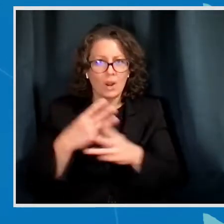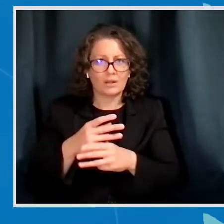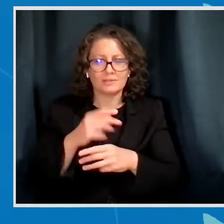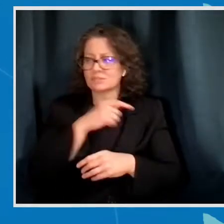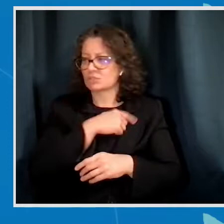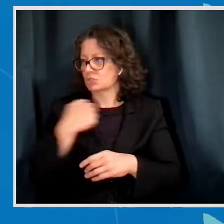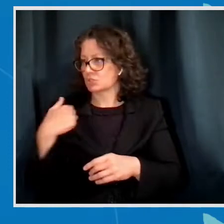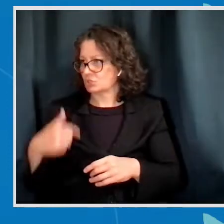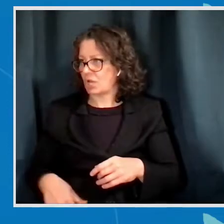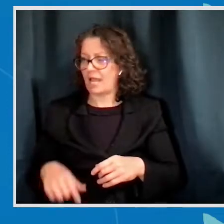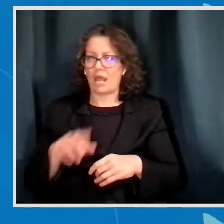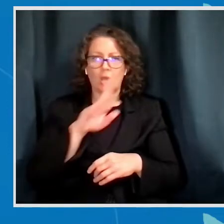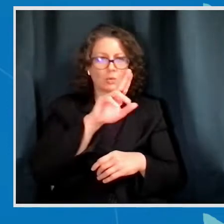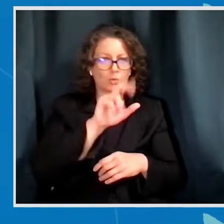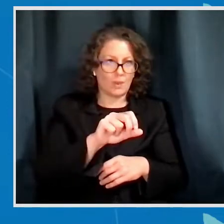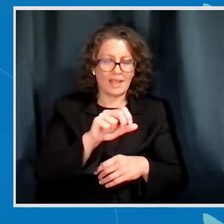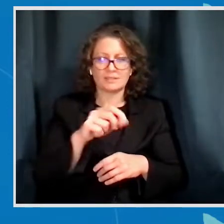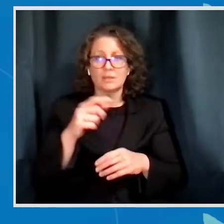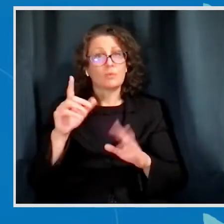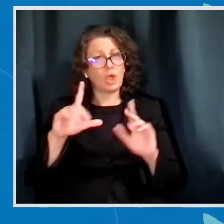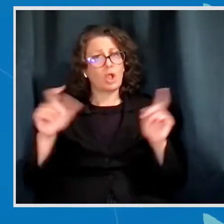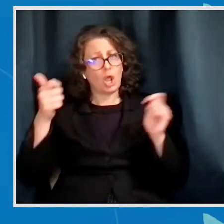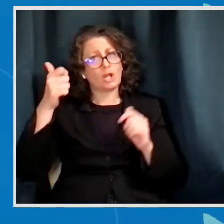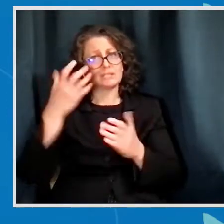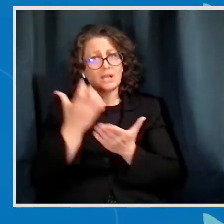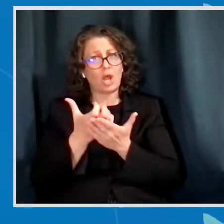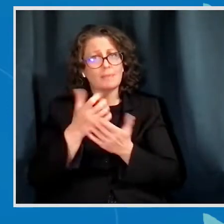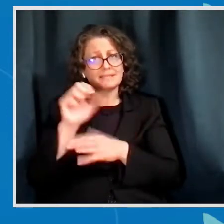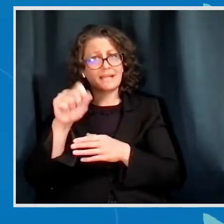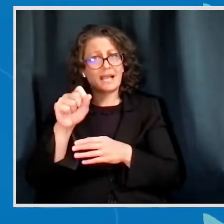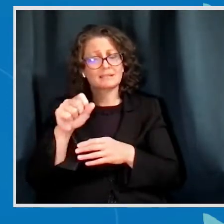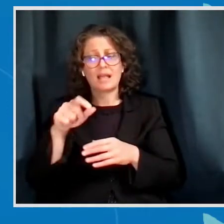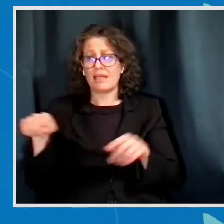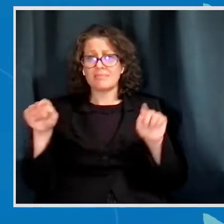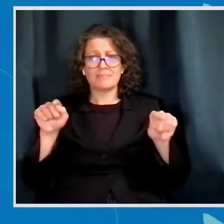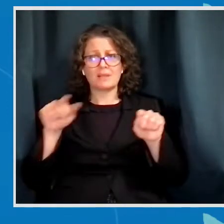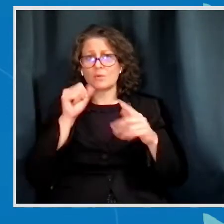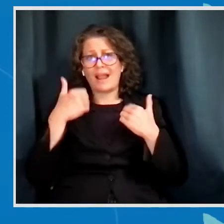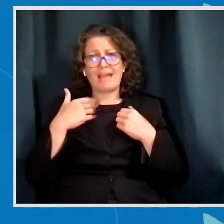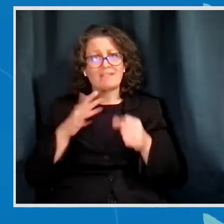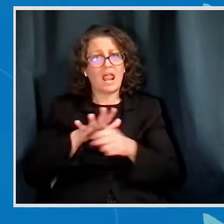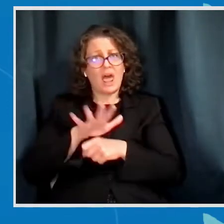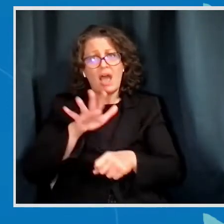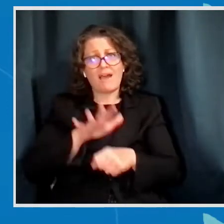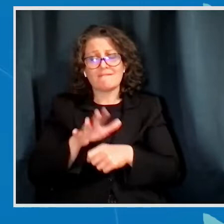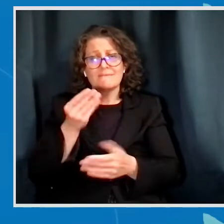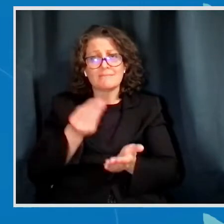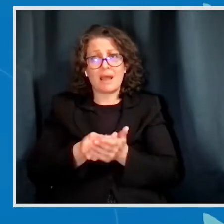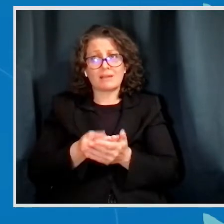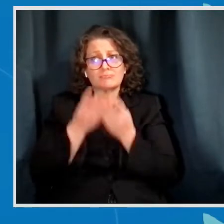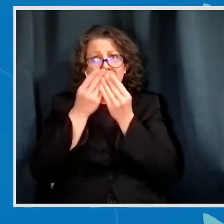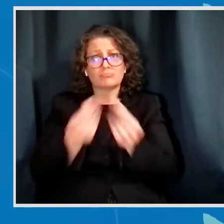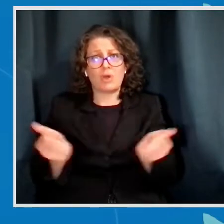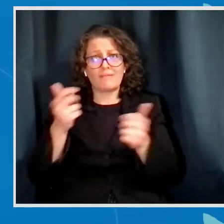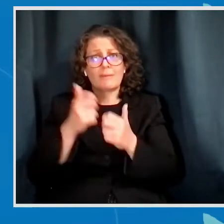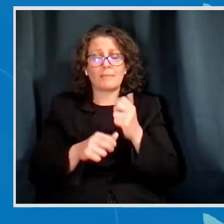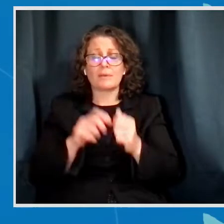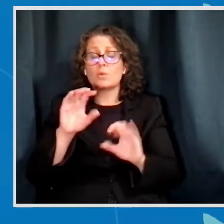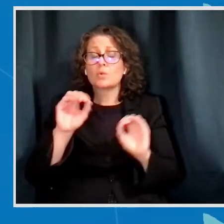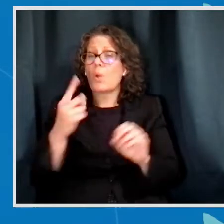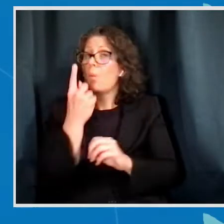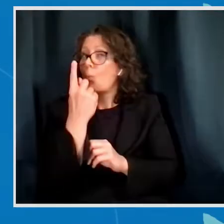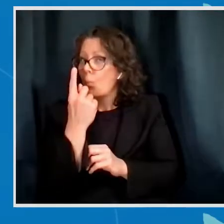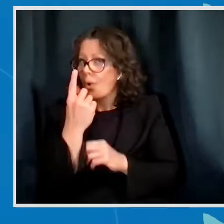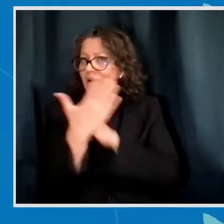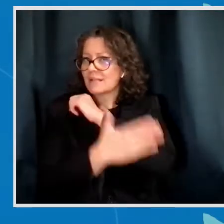United States, and we're the largest economies, has enough money to solve the problem. And no one country can solve the